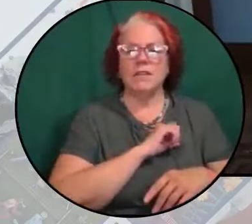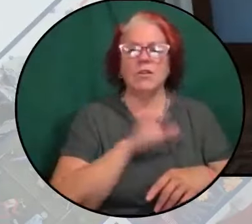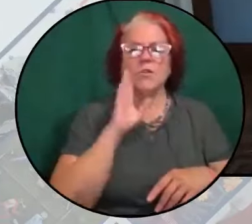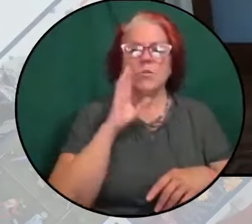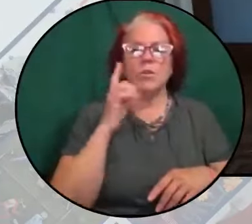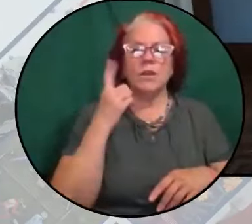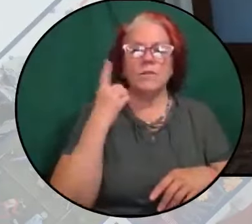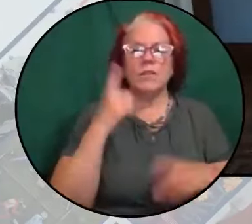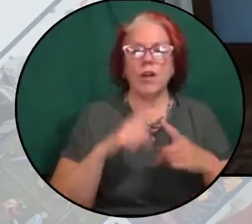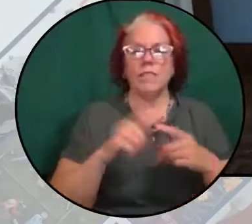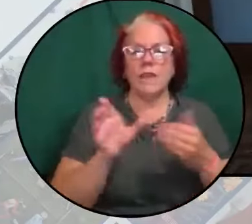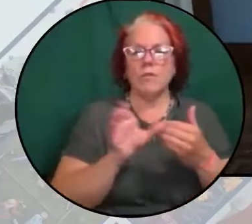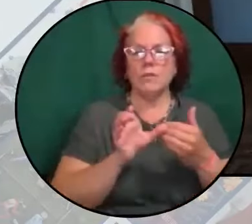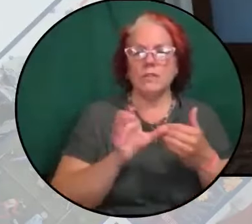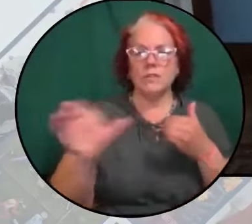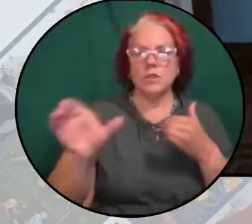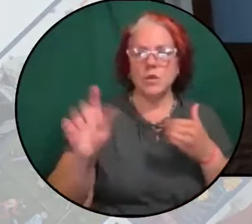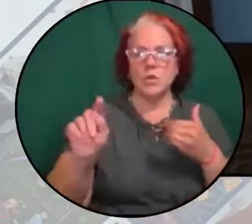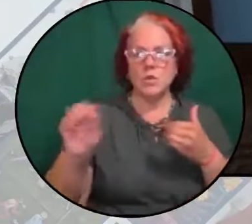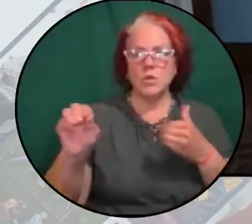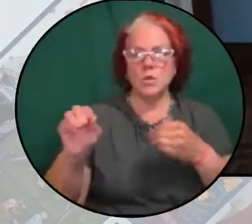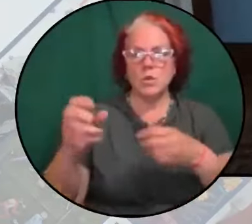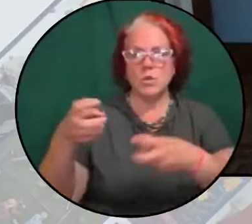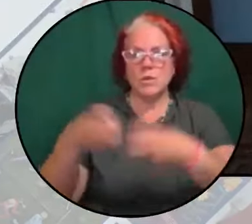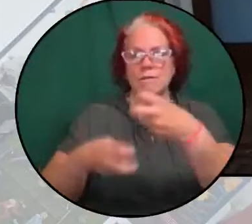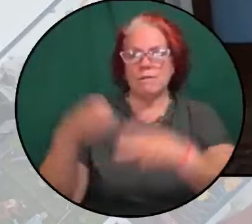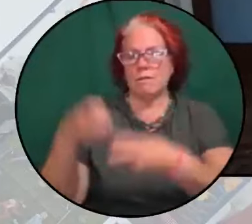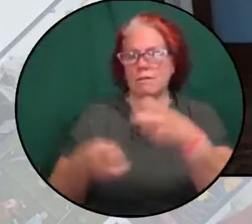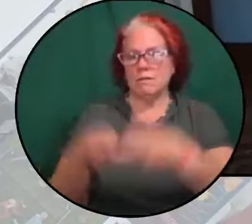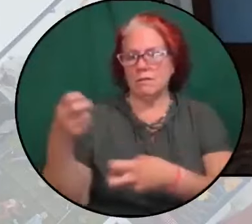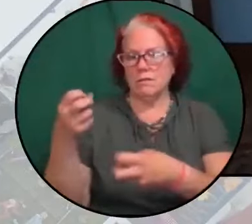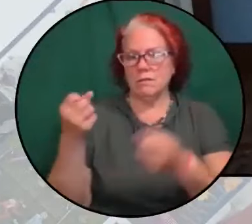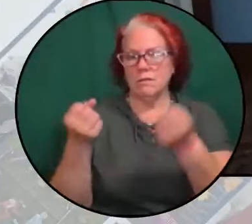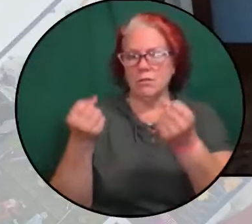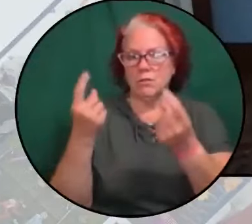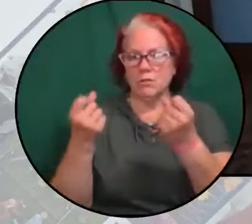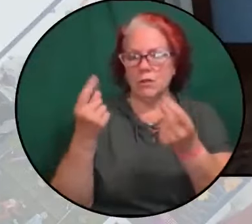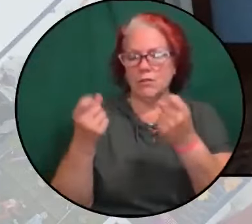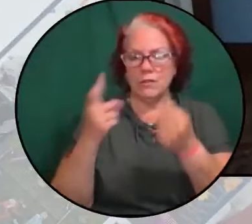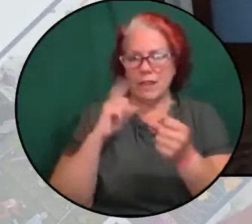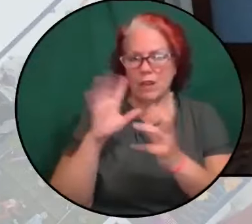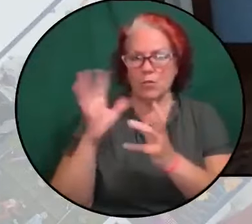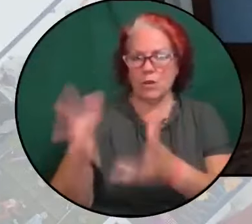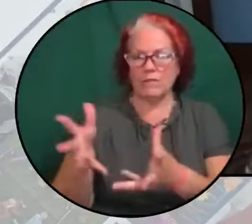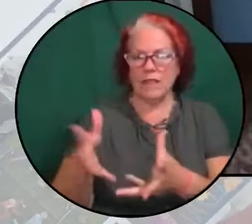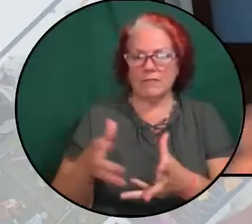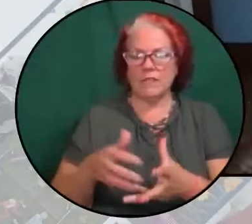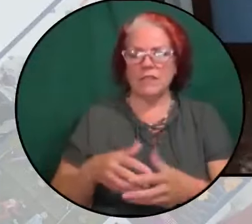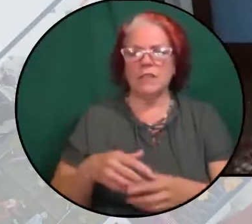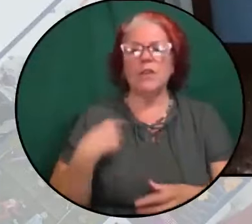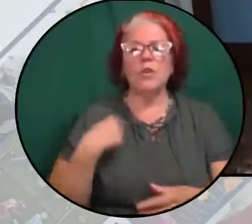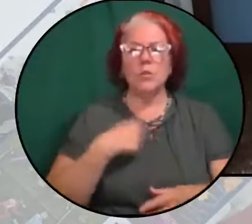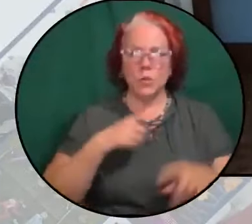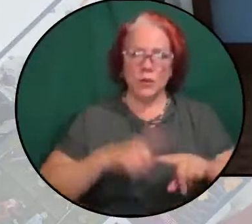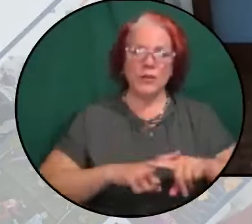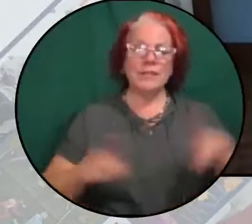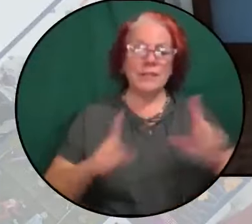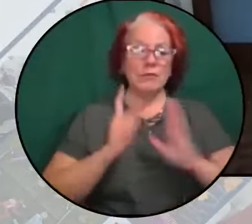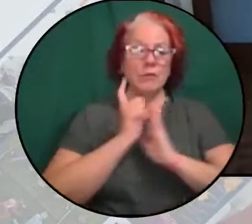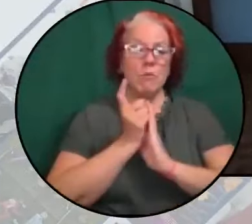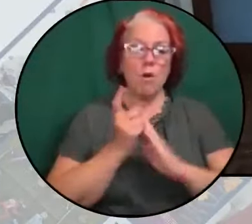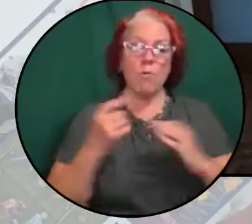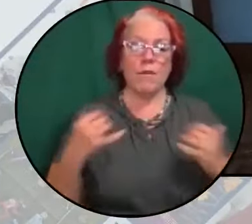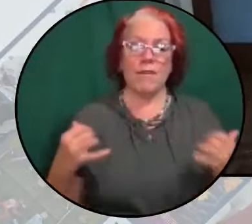that that was a far far too difficult issue to understand and would have left it uh and we're at a different moment